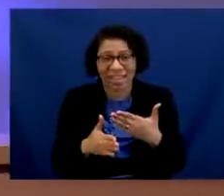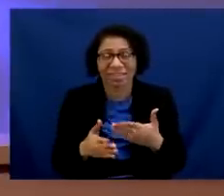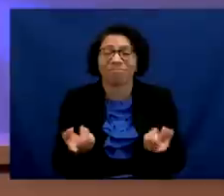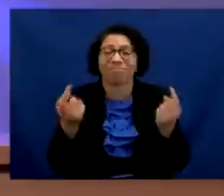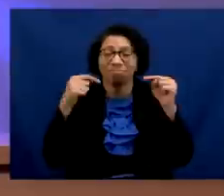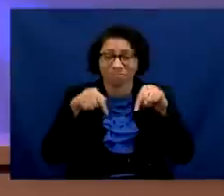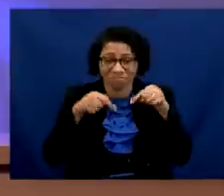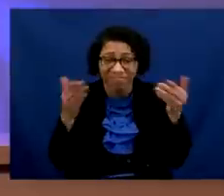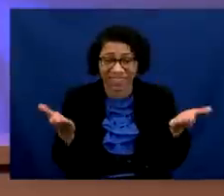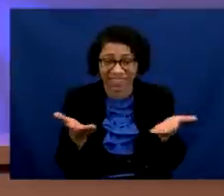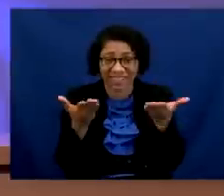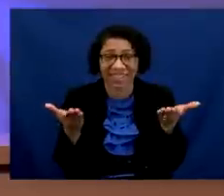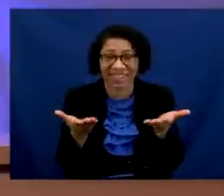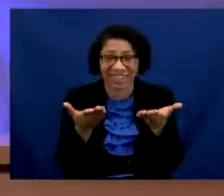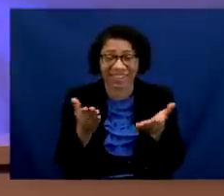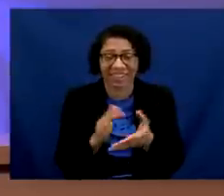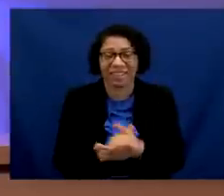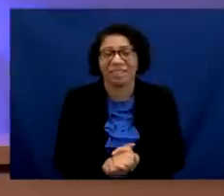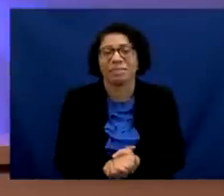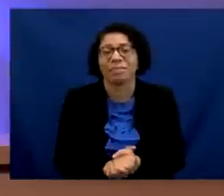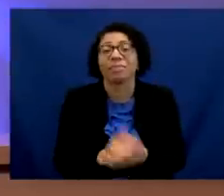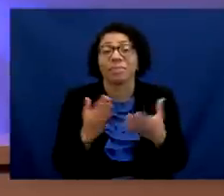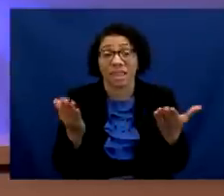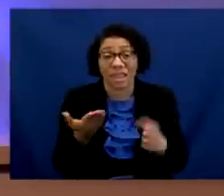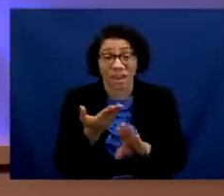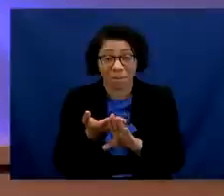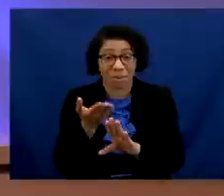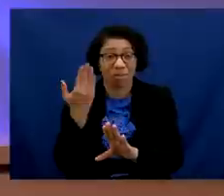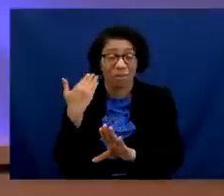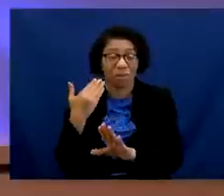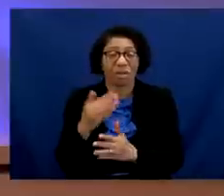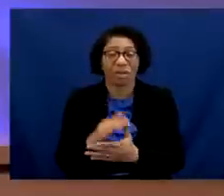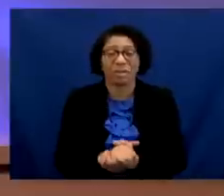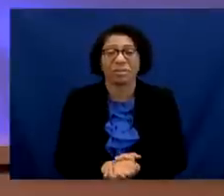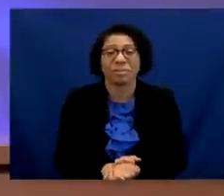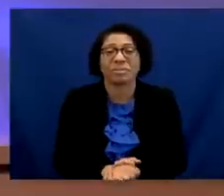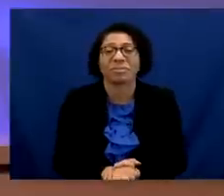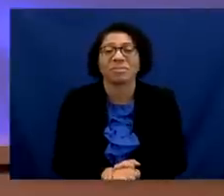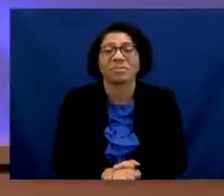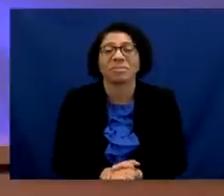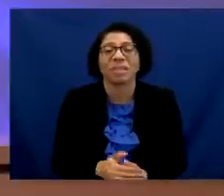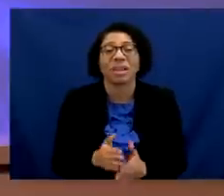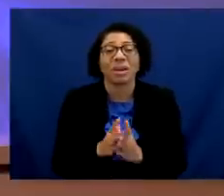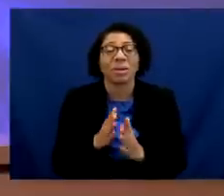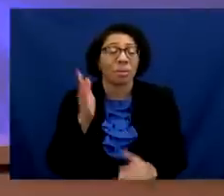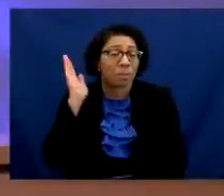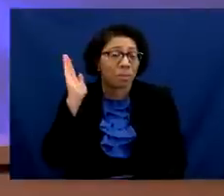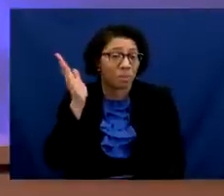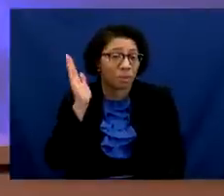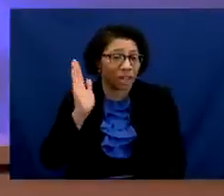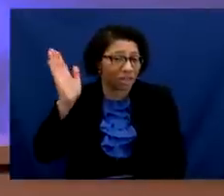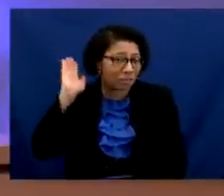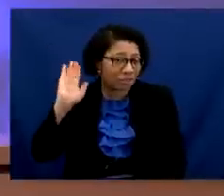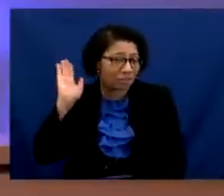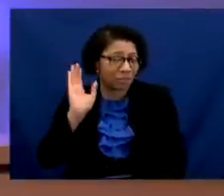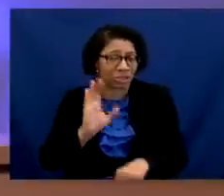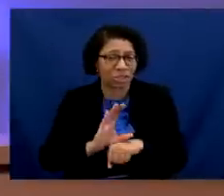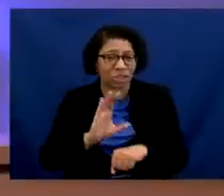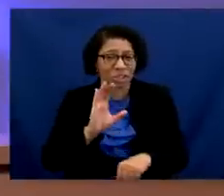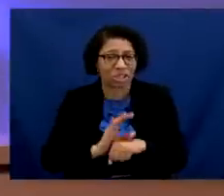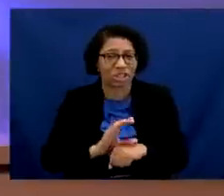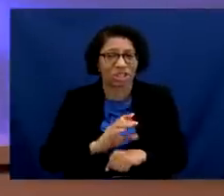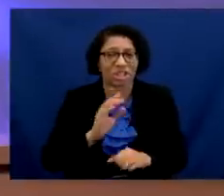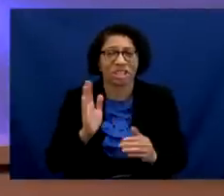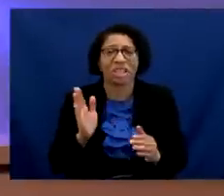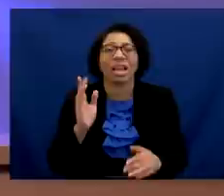here. He has been here before. He's actually preached one of our church anniversaries in time past. Reverend LaMel McMorris, will